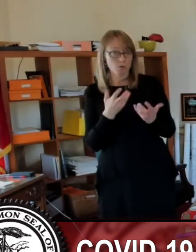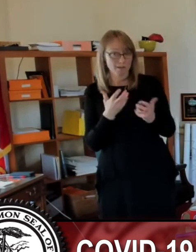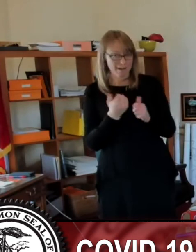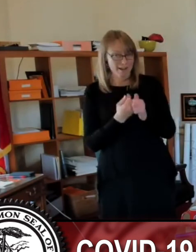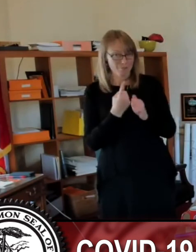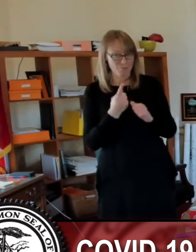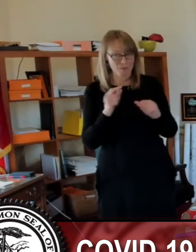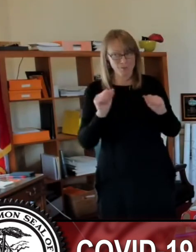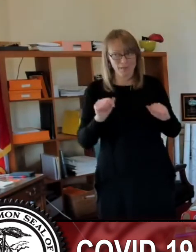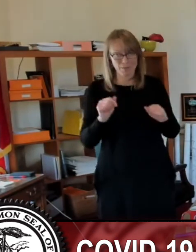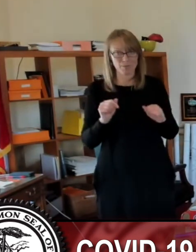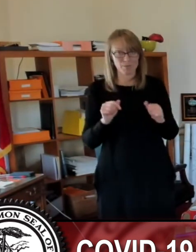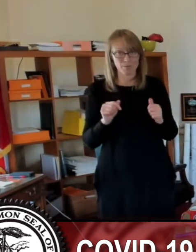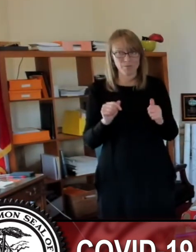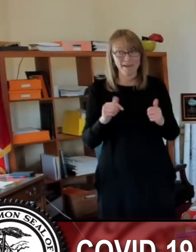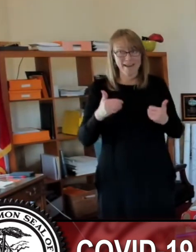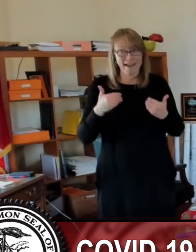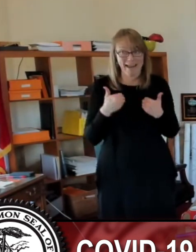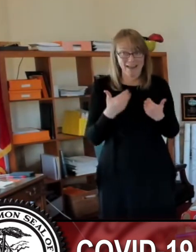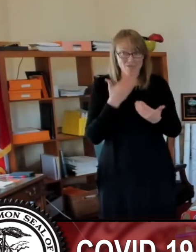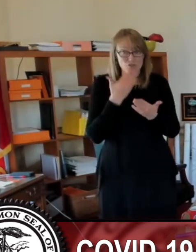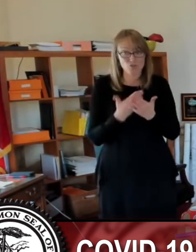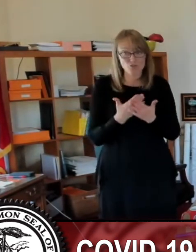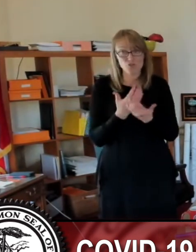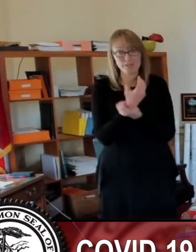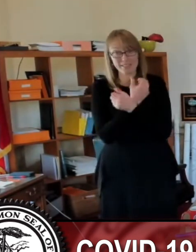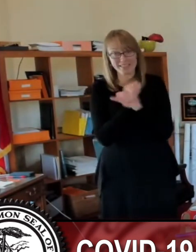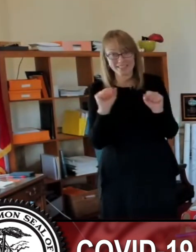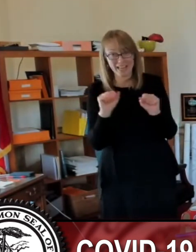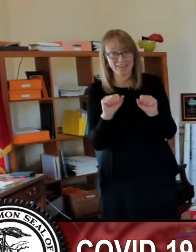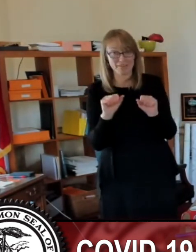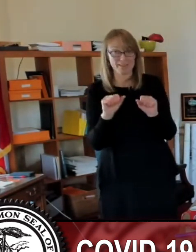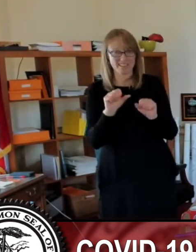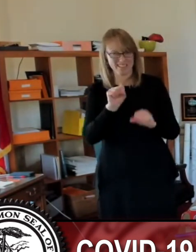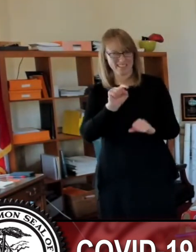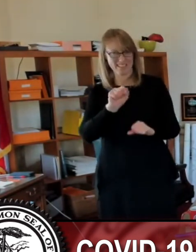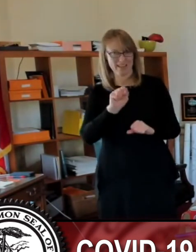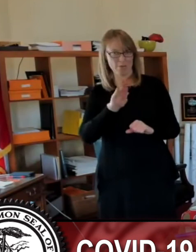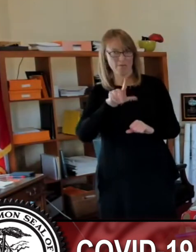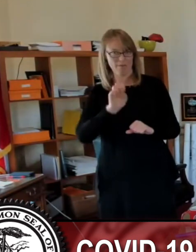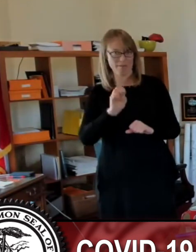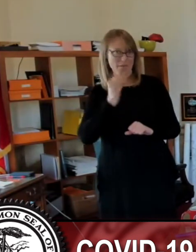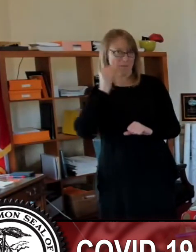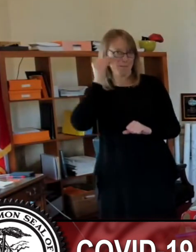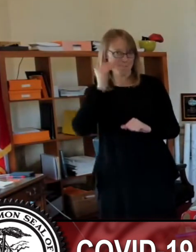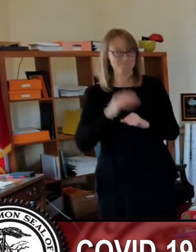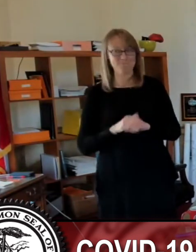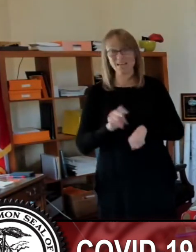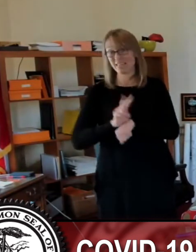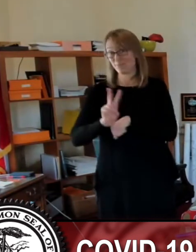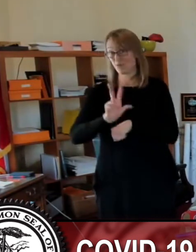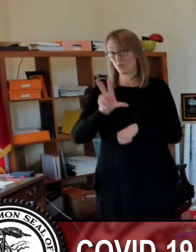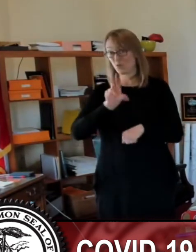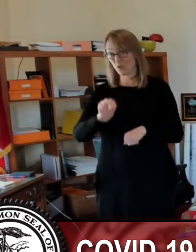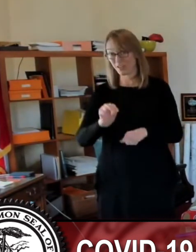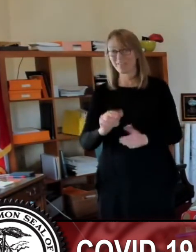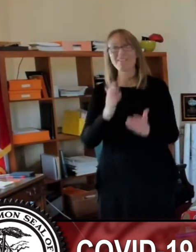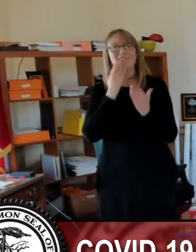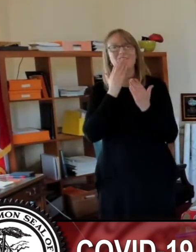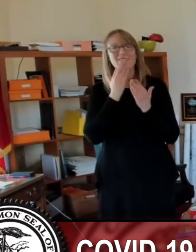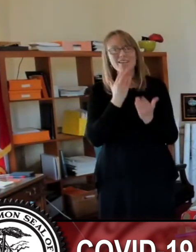stable place to be. It's 2:30, Mayor. It's 2:30, guys. Thank you all for being here this